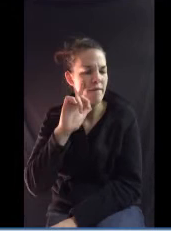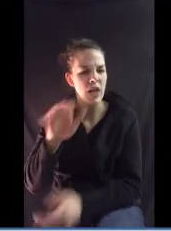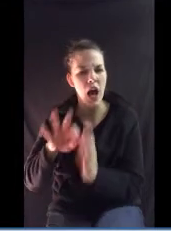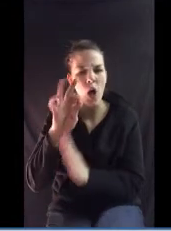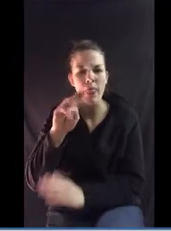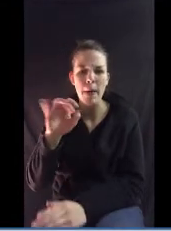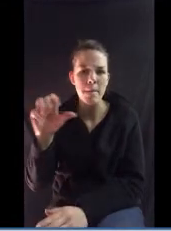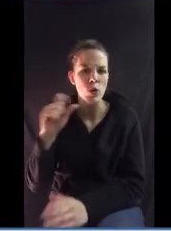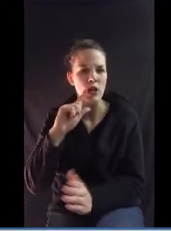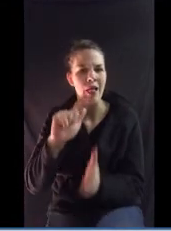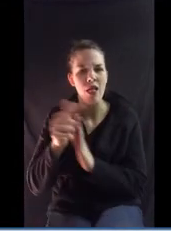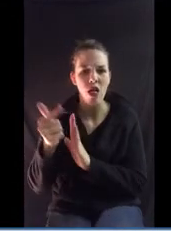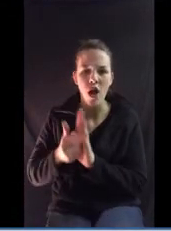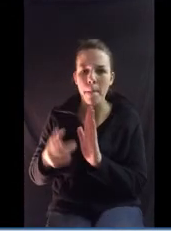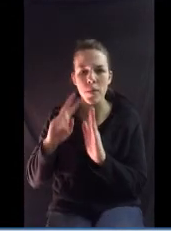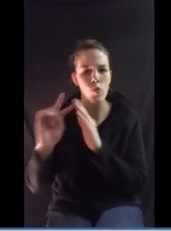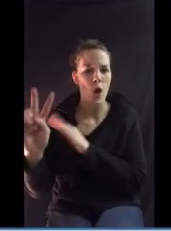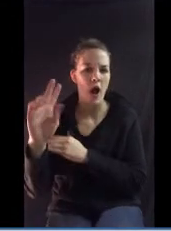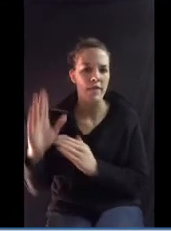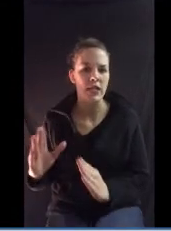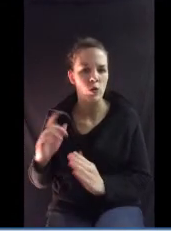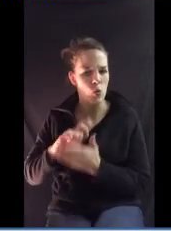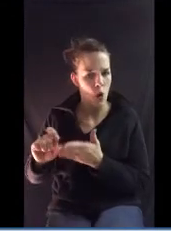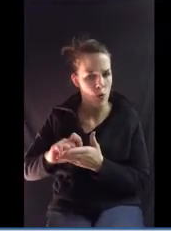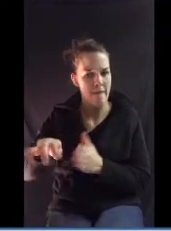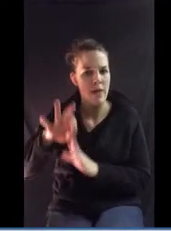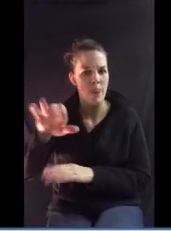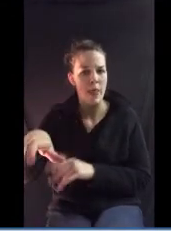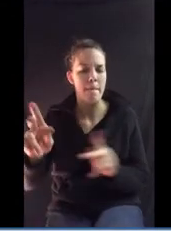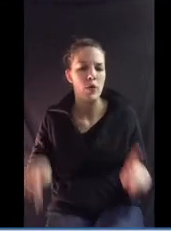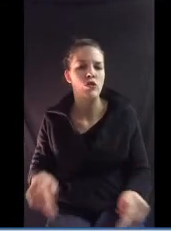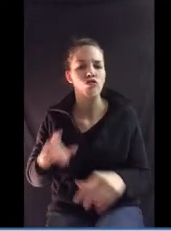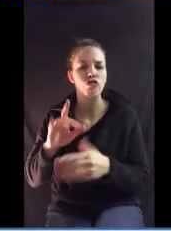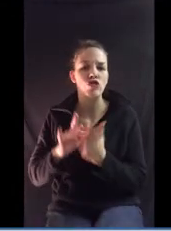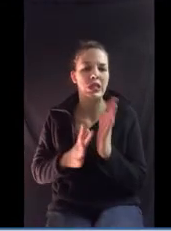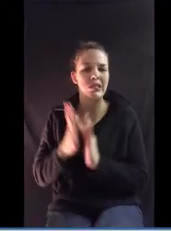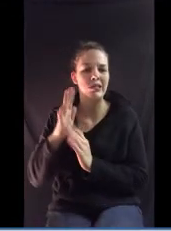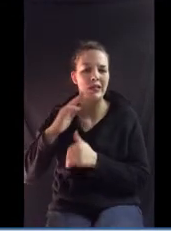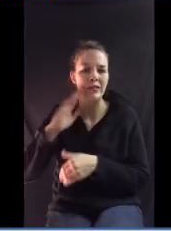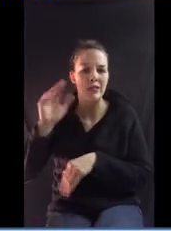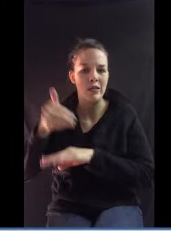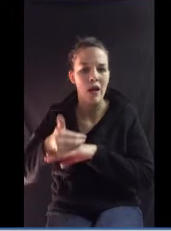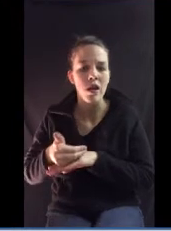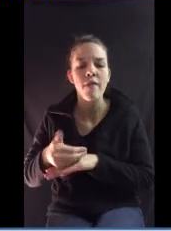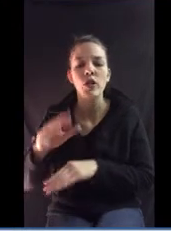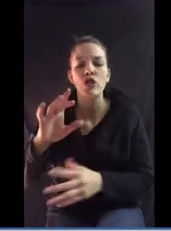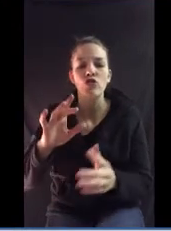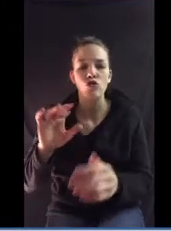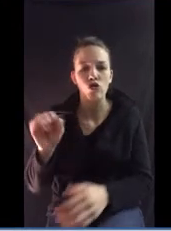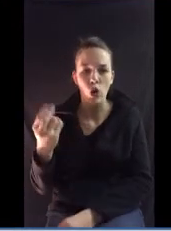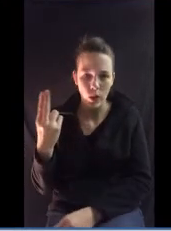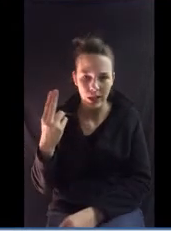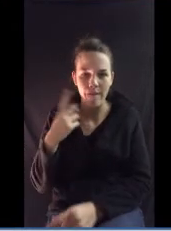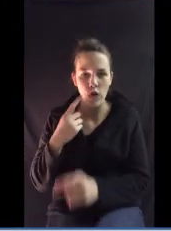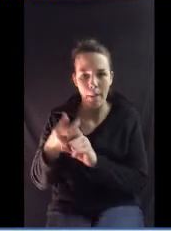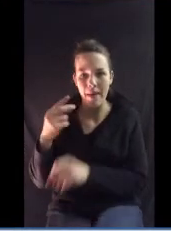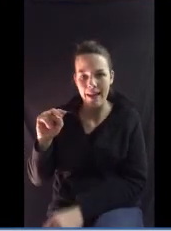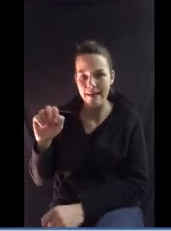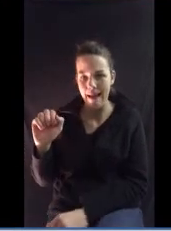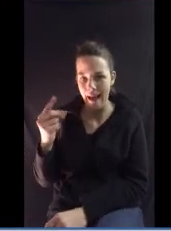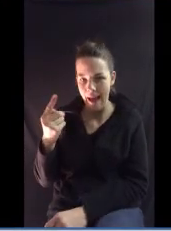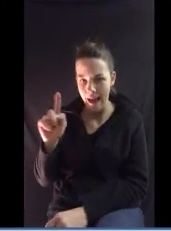have found him about whom Moses and the law and also the prophets wrote, Jesus, son of Joseph from